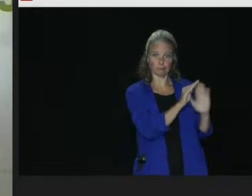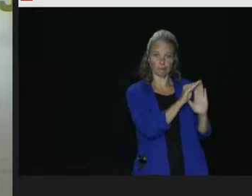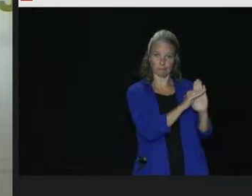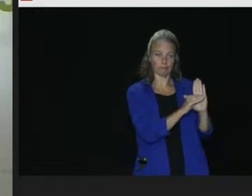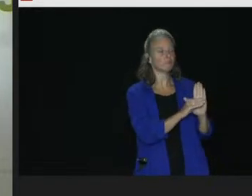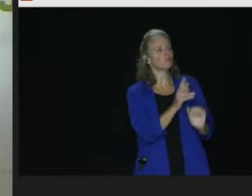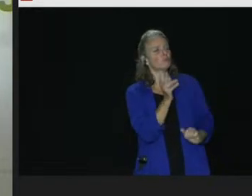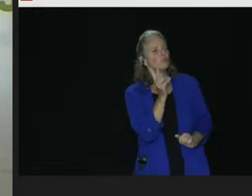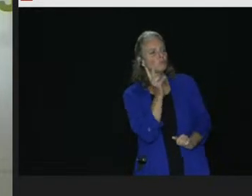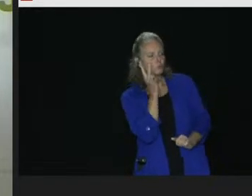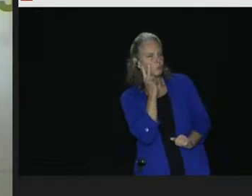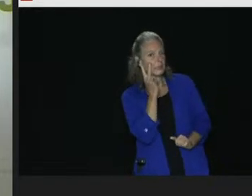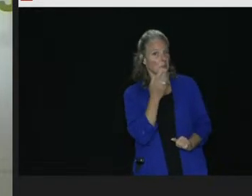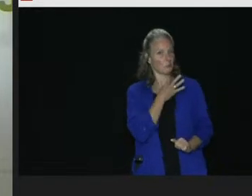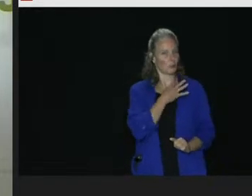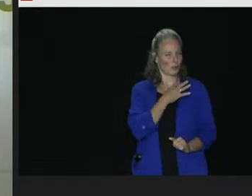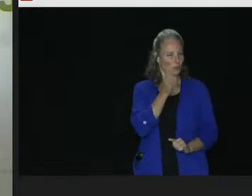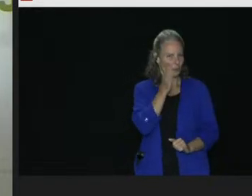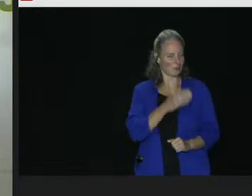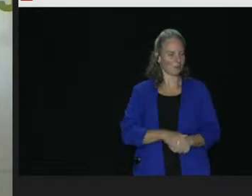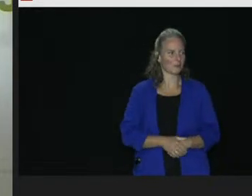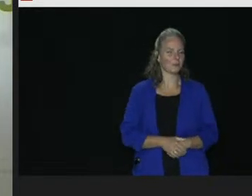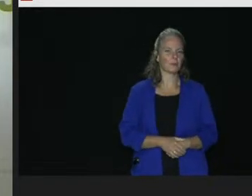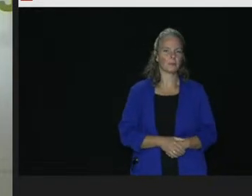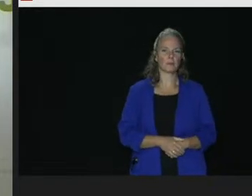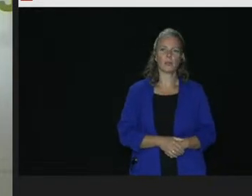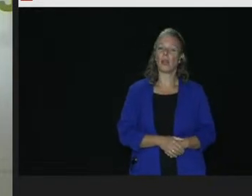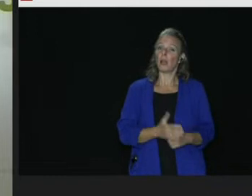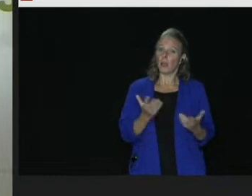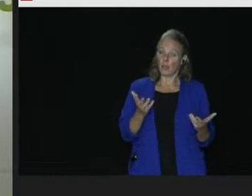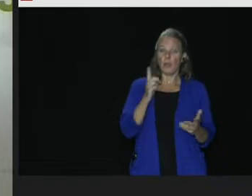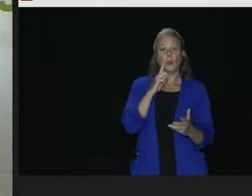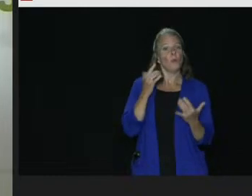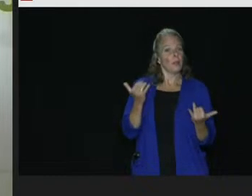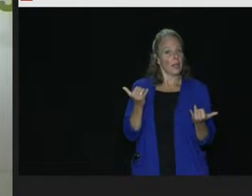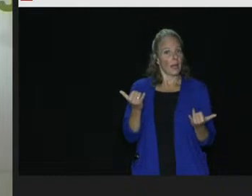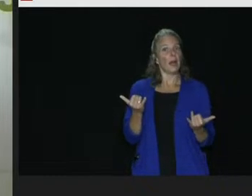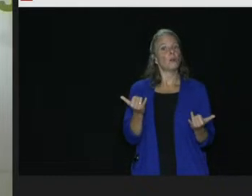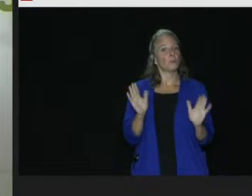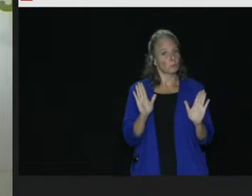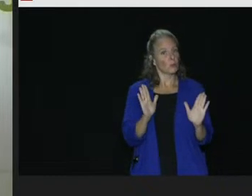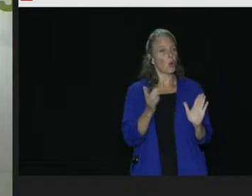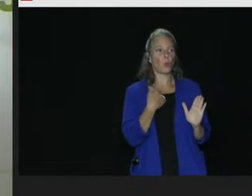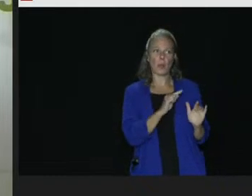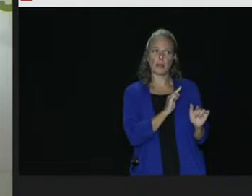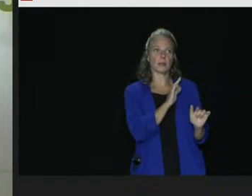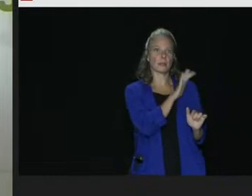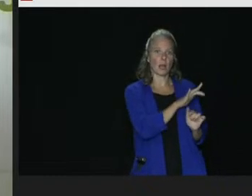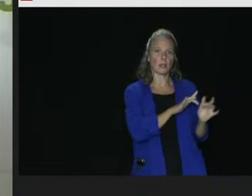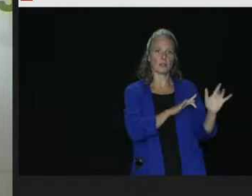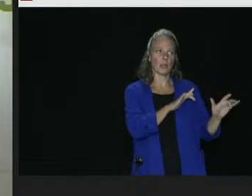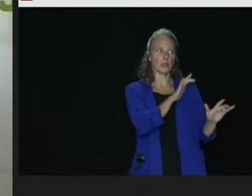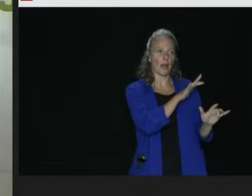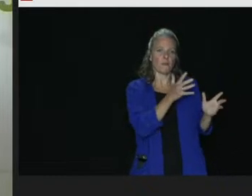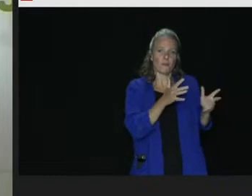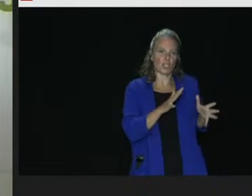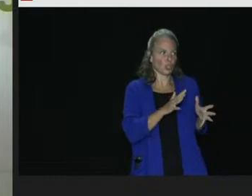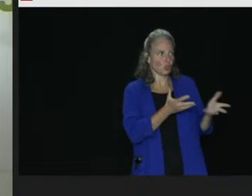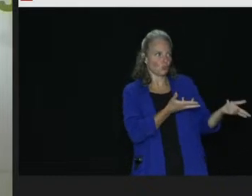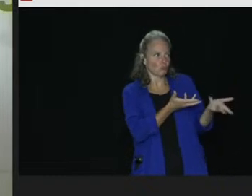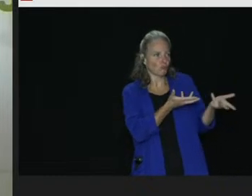they will be doing at their end. But let's just say we have left no stones unturned to